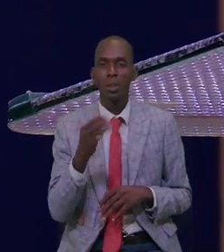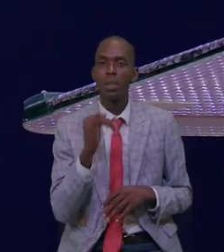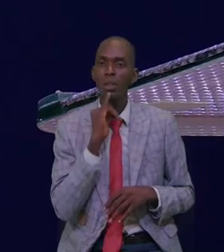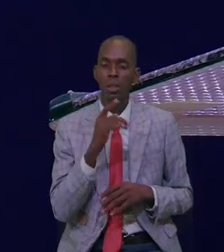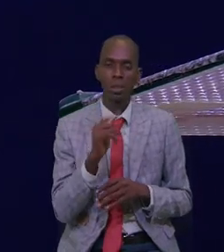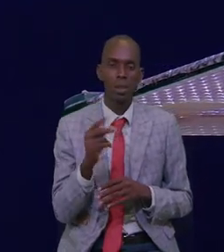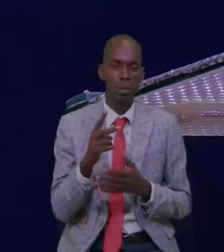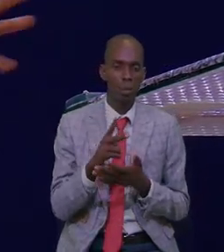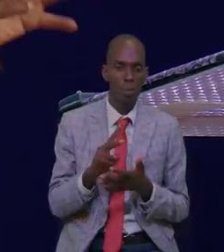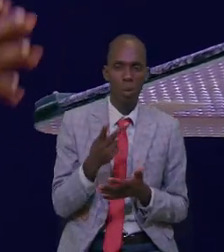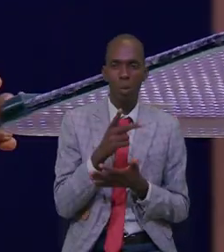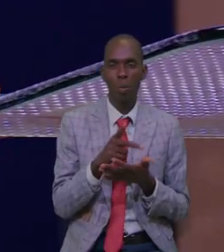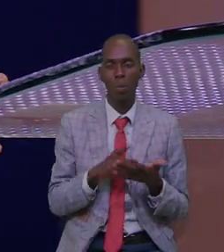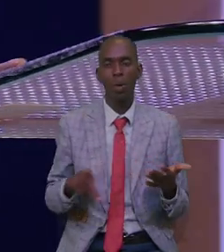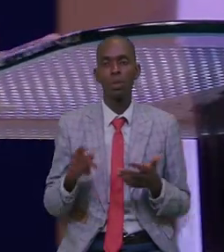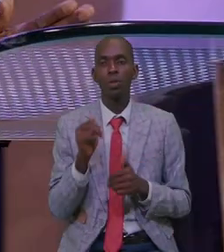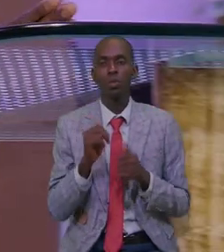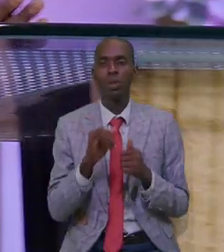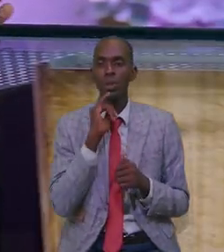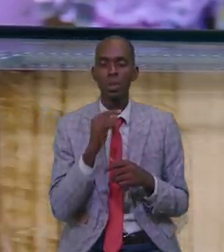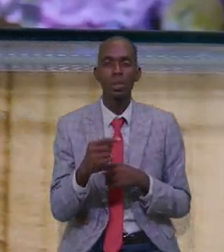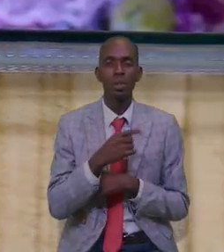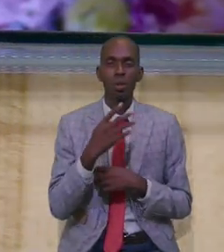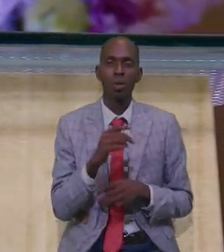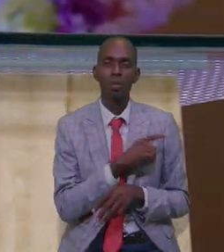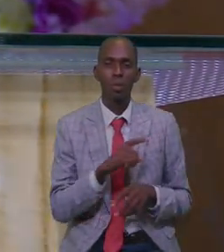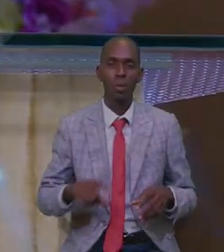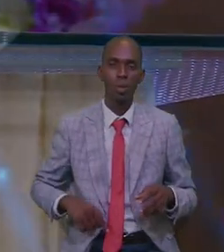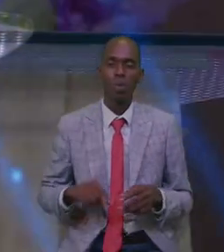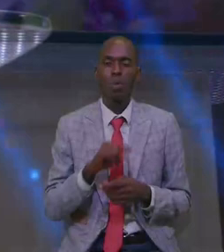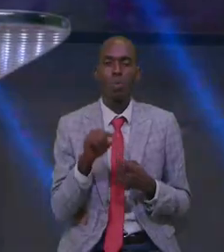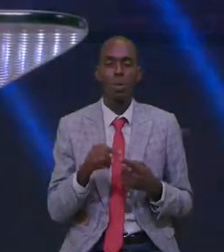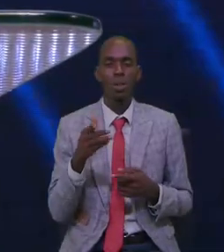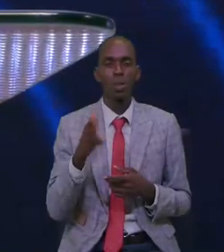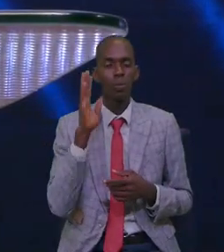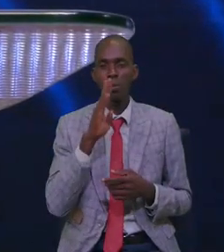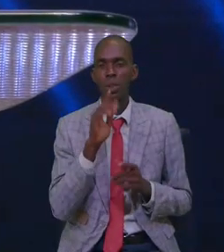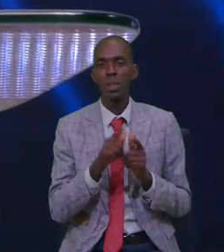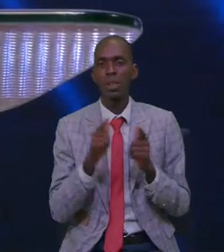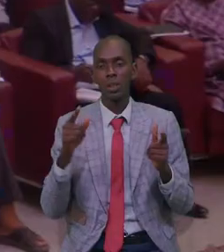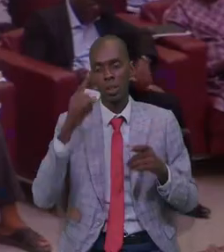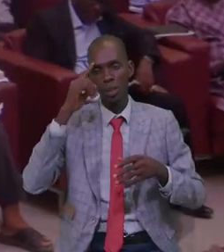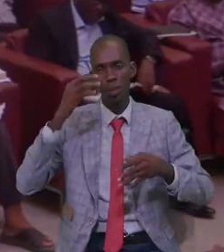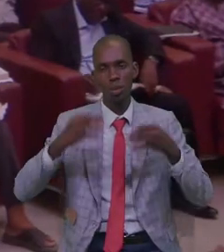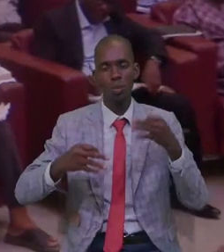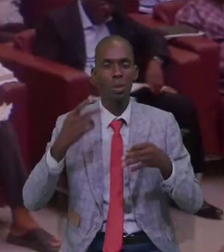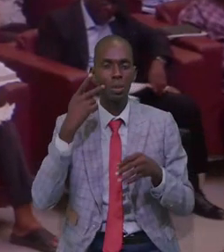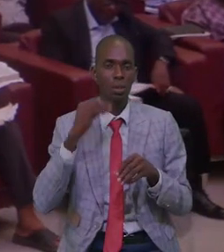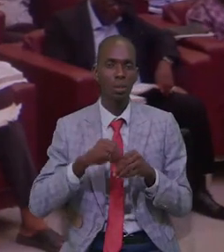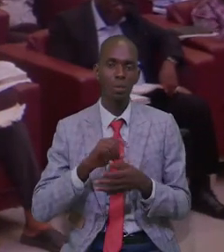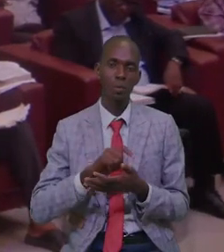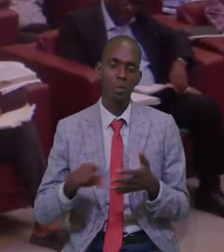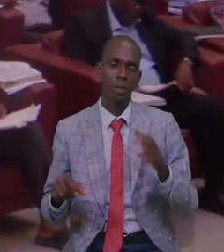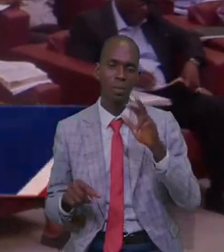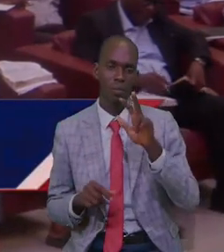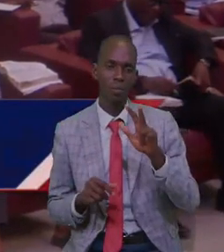of fulfillment, that the day of the Lord, when there will be a great judgment. Look at verse 3 there. In verse 3 it says, and